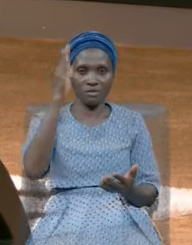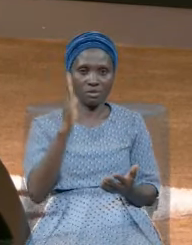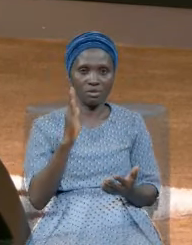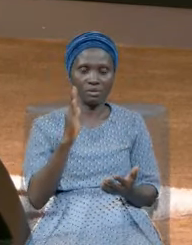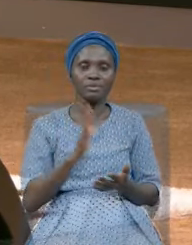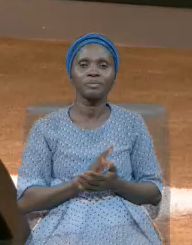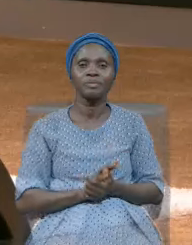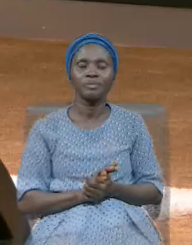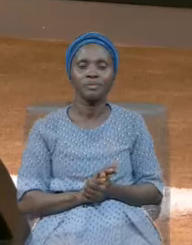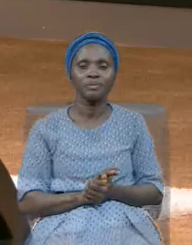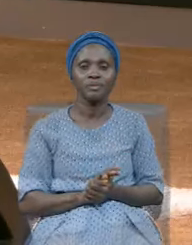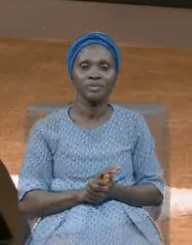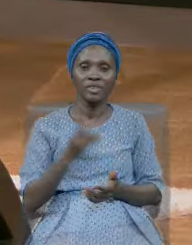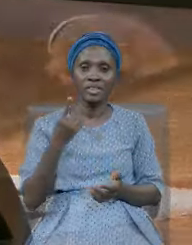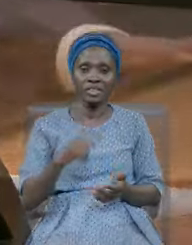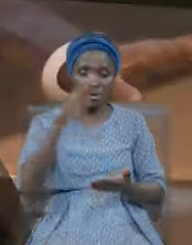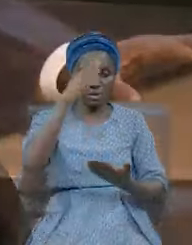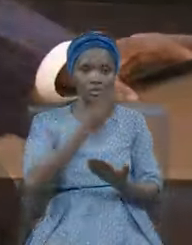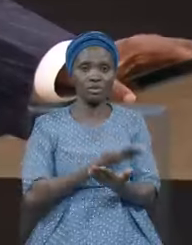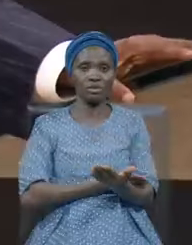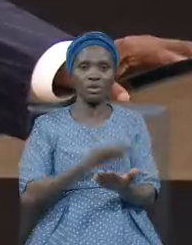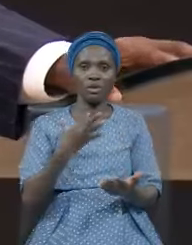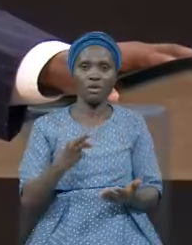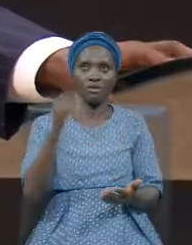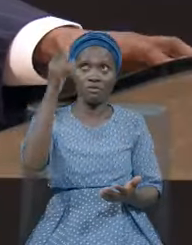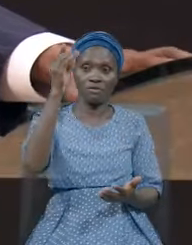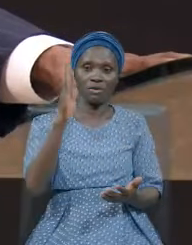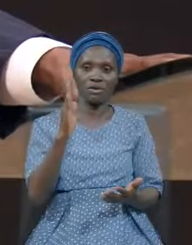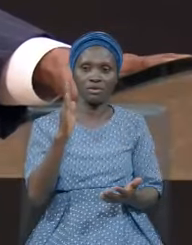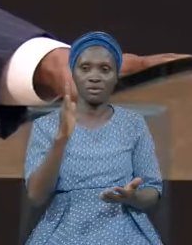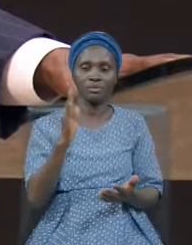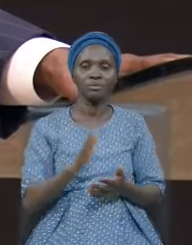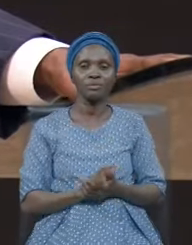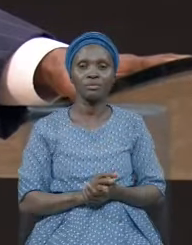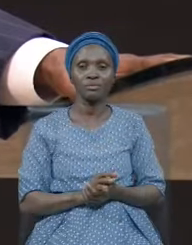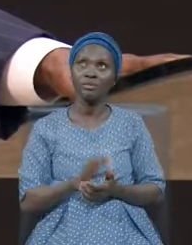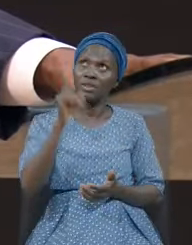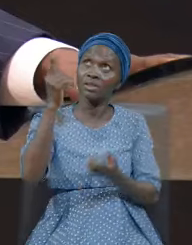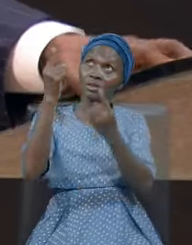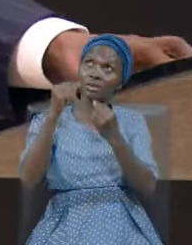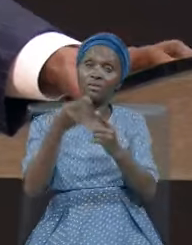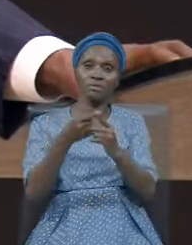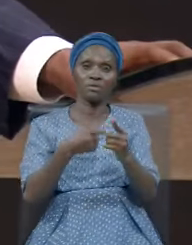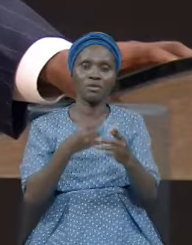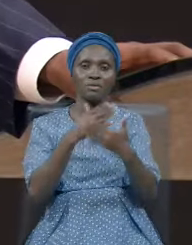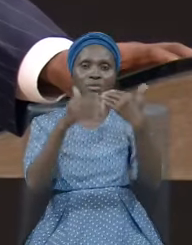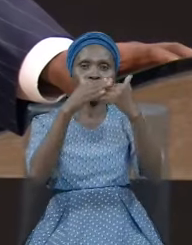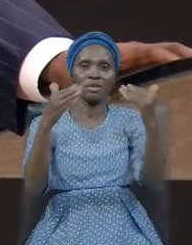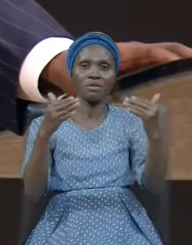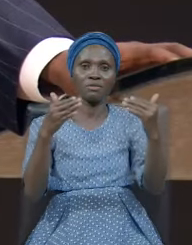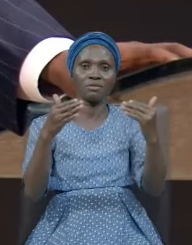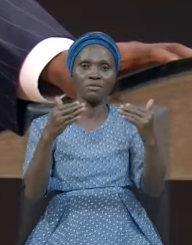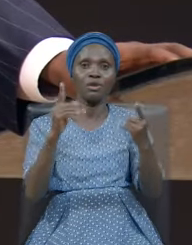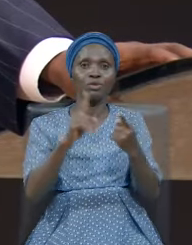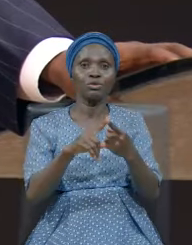God? The Son of God. He came from heaven to the sons